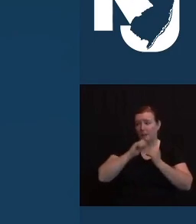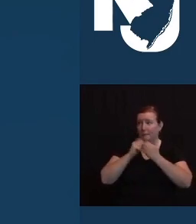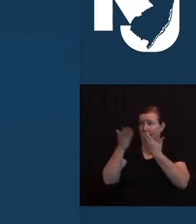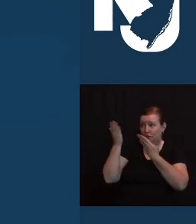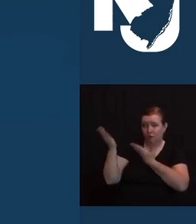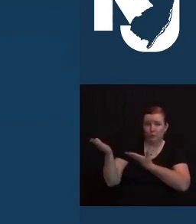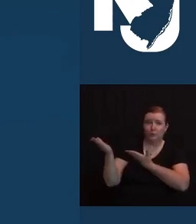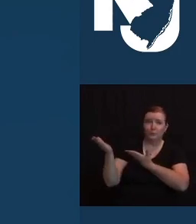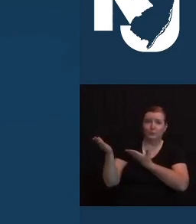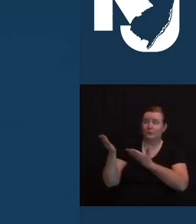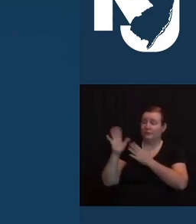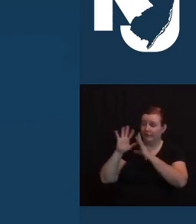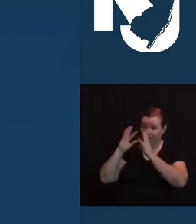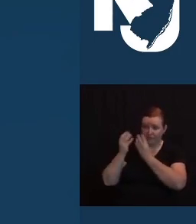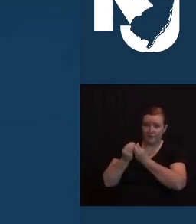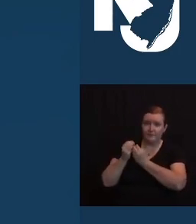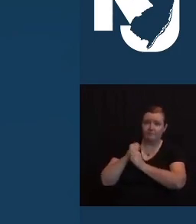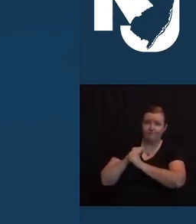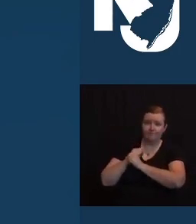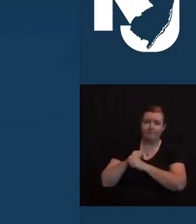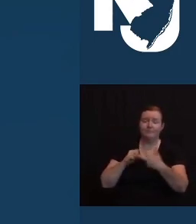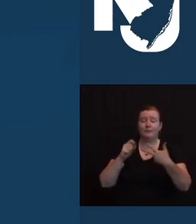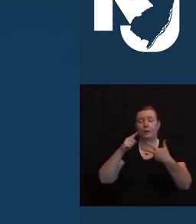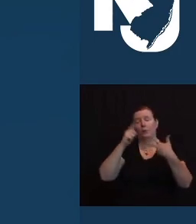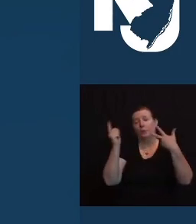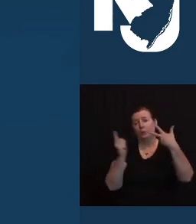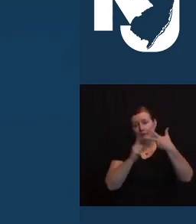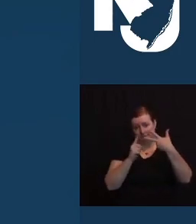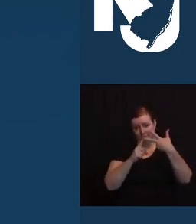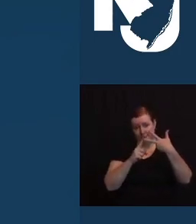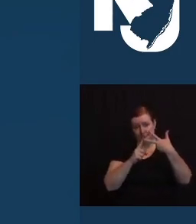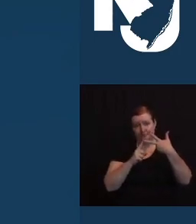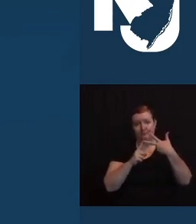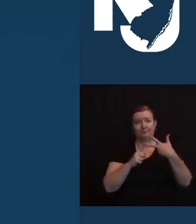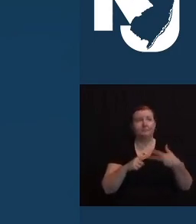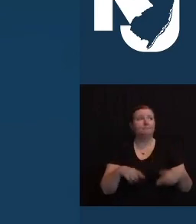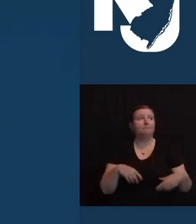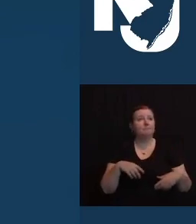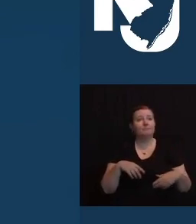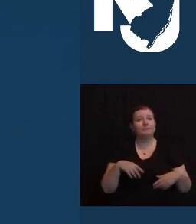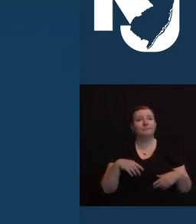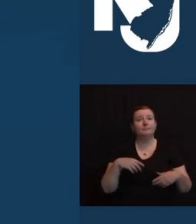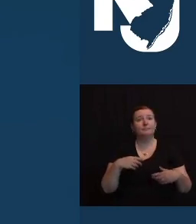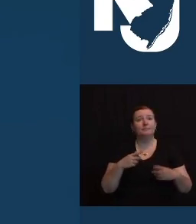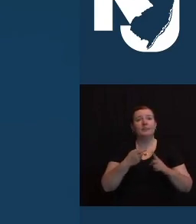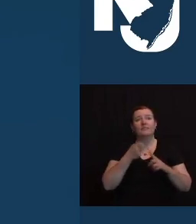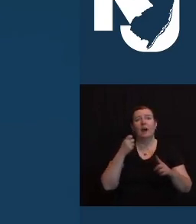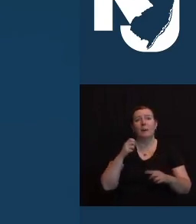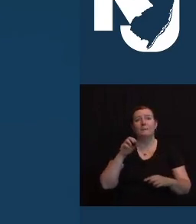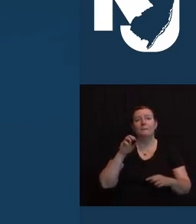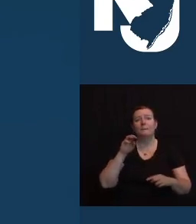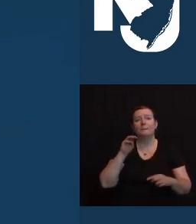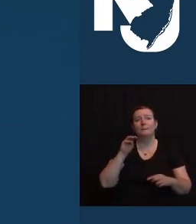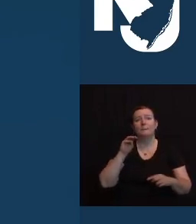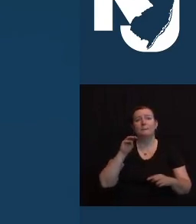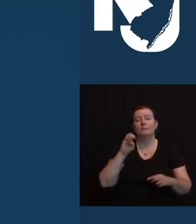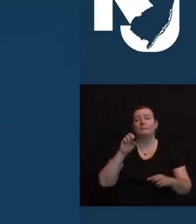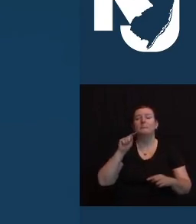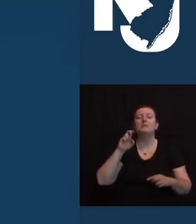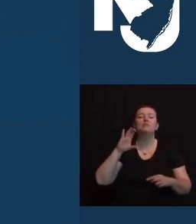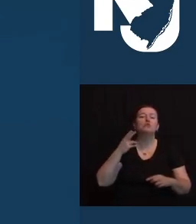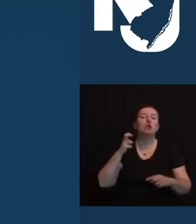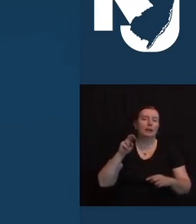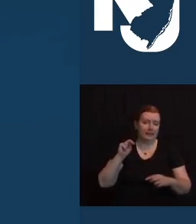family. And today we remember David Bennett of Metuchen, and a lifelong resident of Middlesex